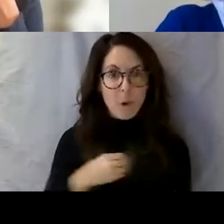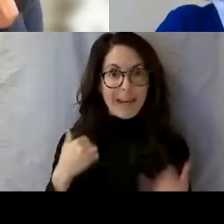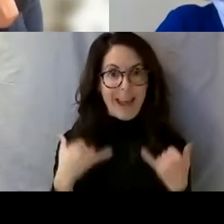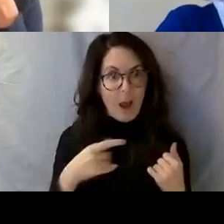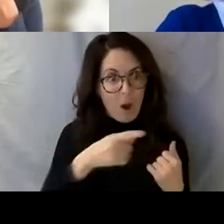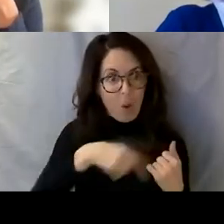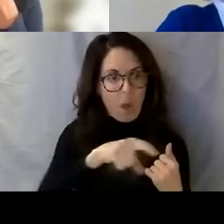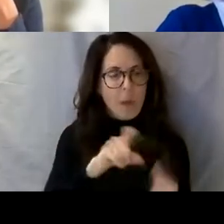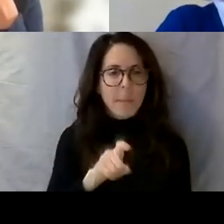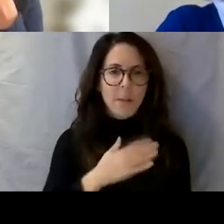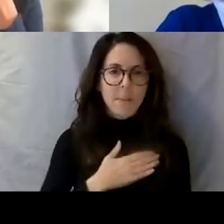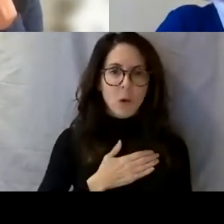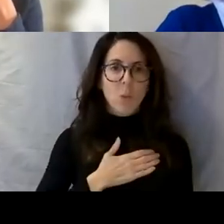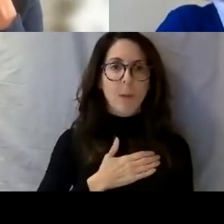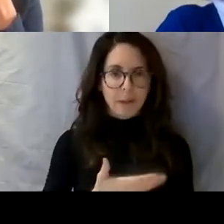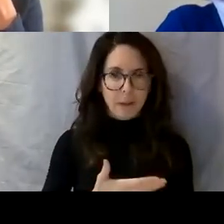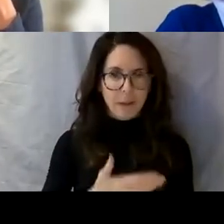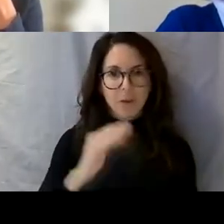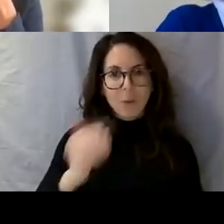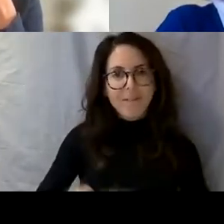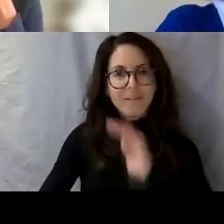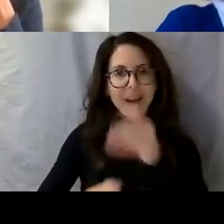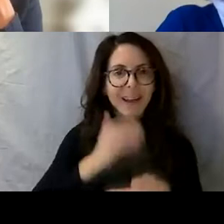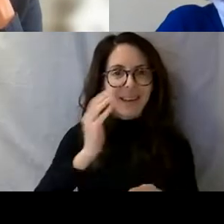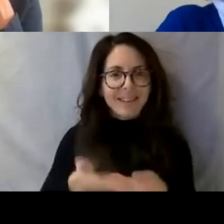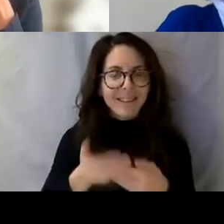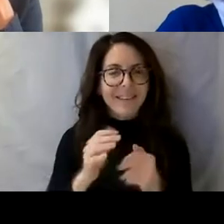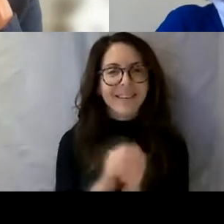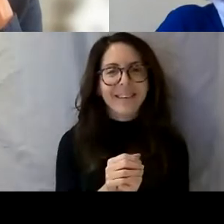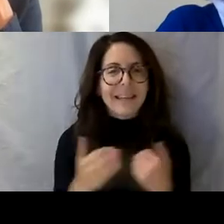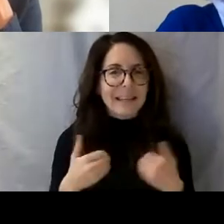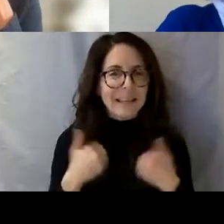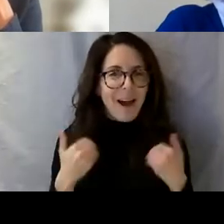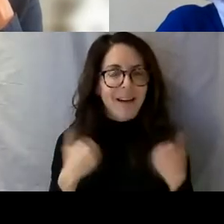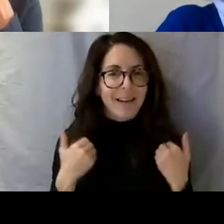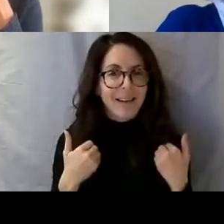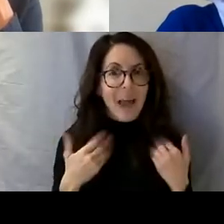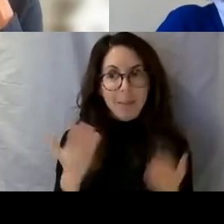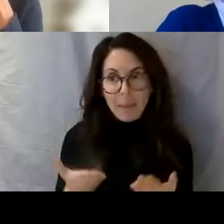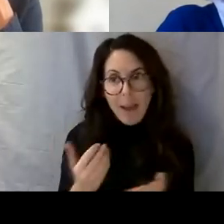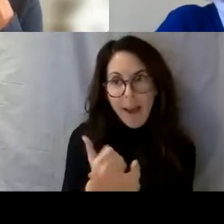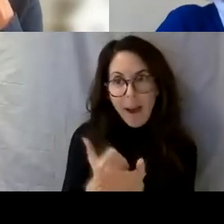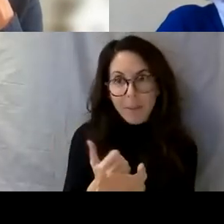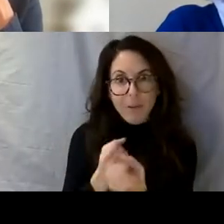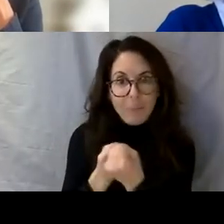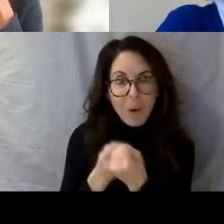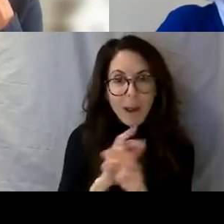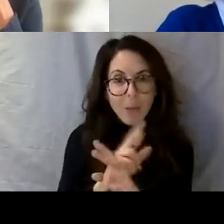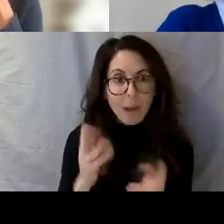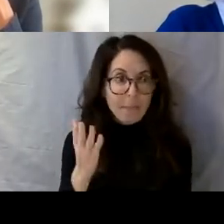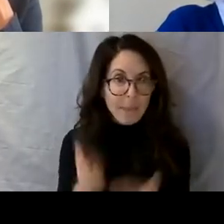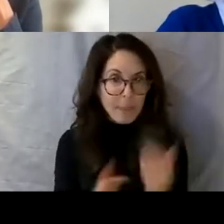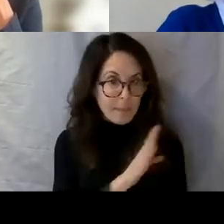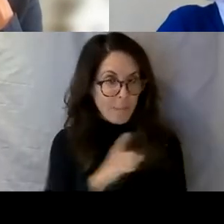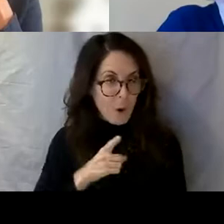to invite younger and pair them and say, and maybe board members, boards